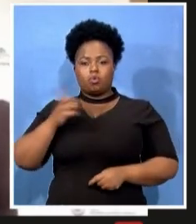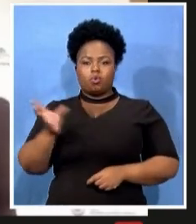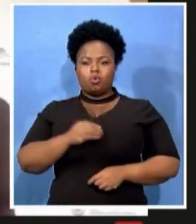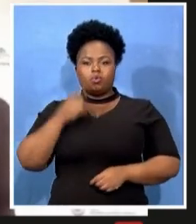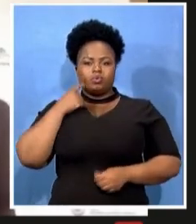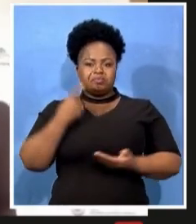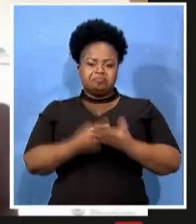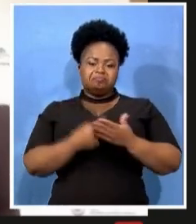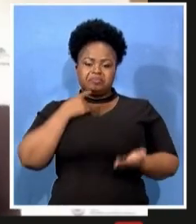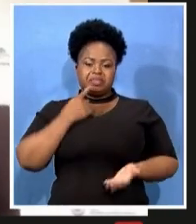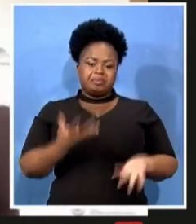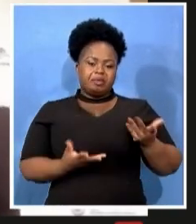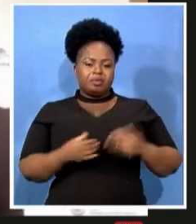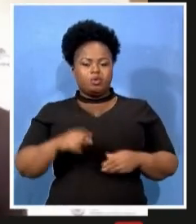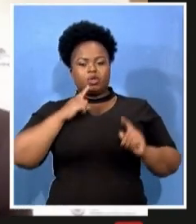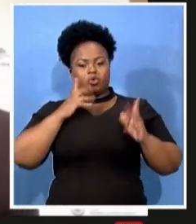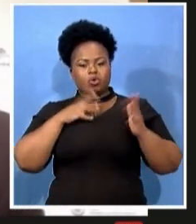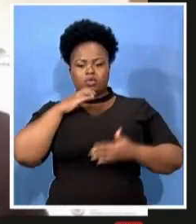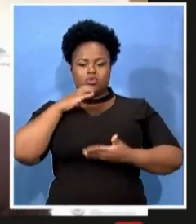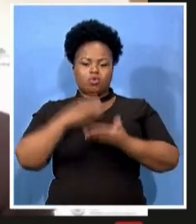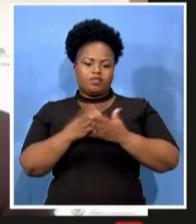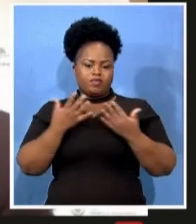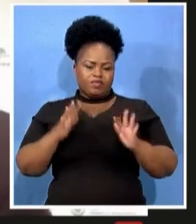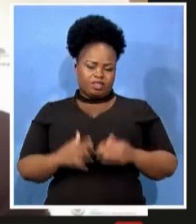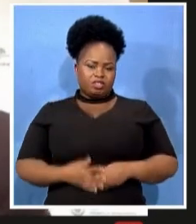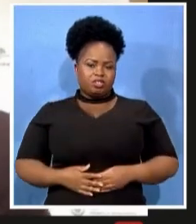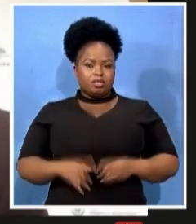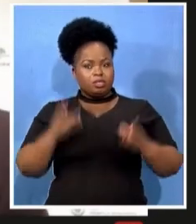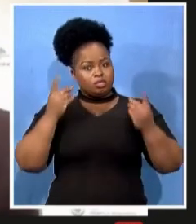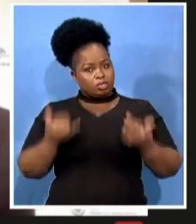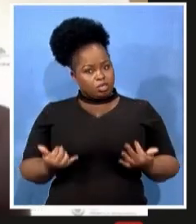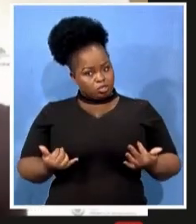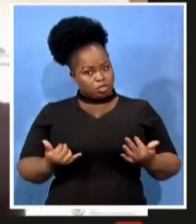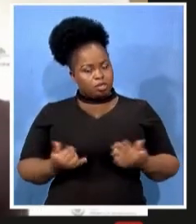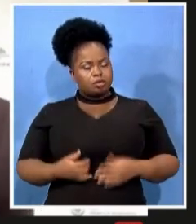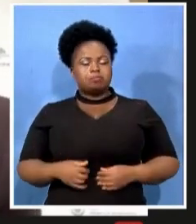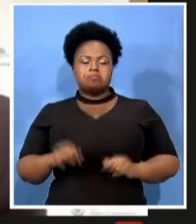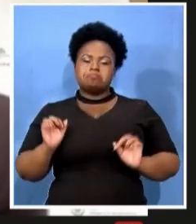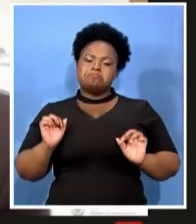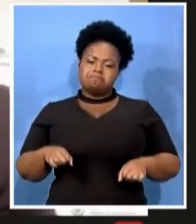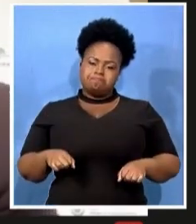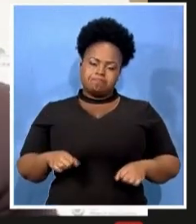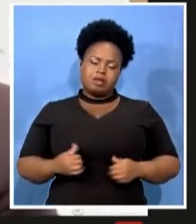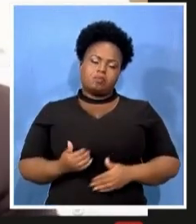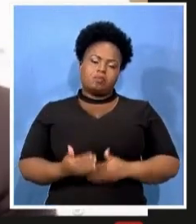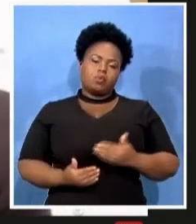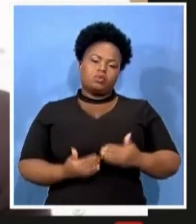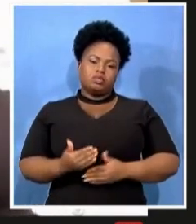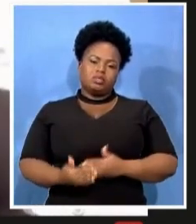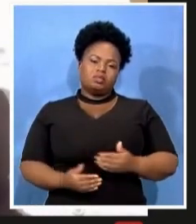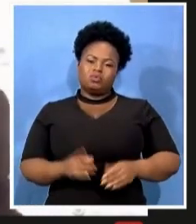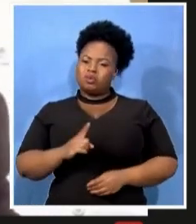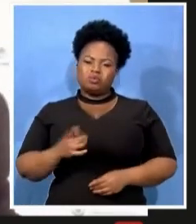and so Treasury will be allowing the process so that there is no difficulty with the